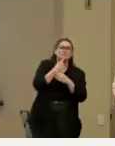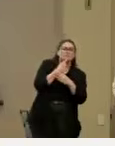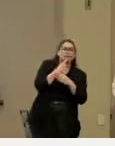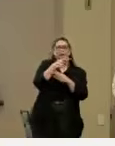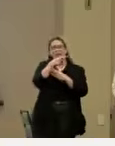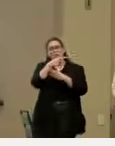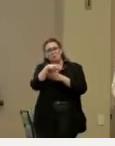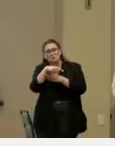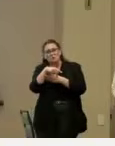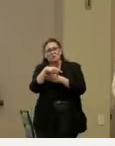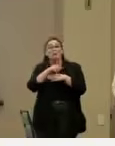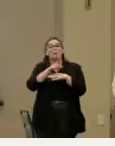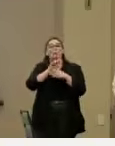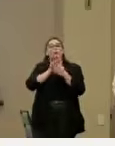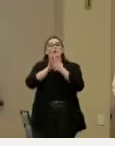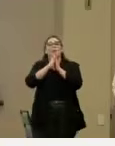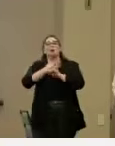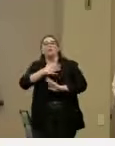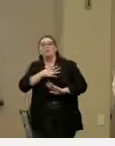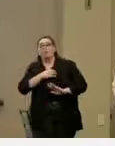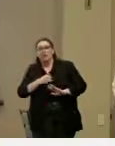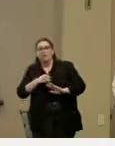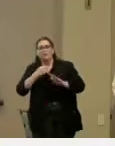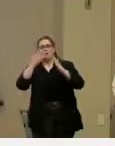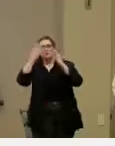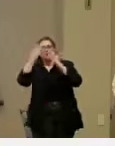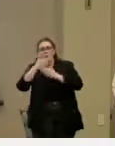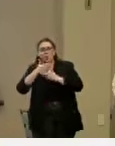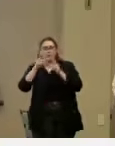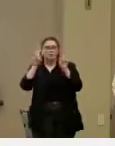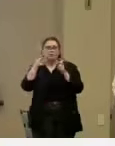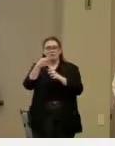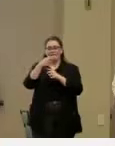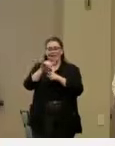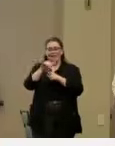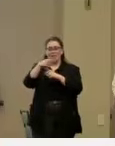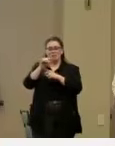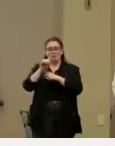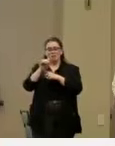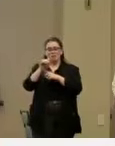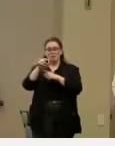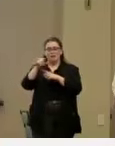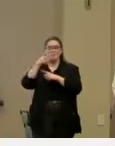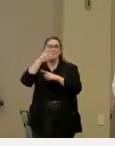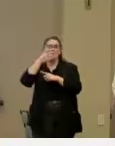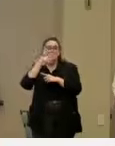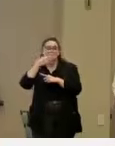can turn to white or even dark, what we call hypo and hypopigmented